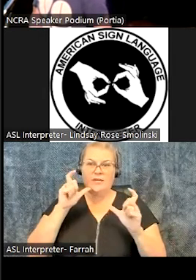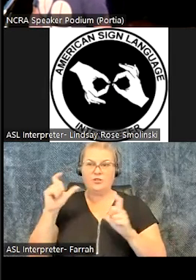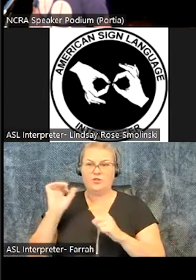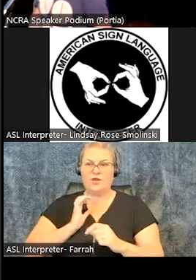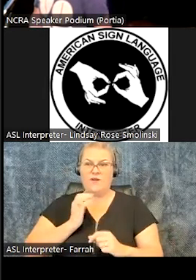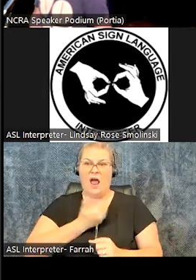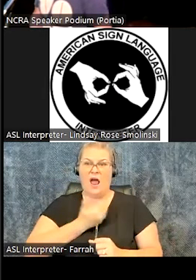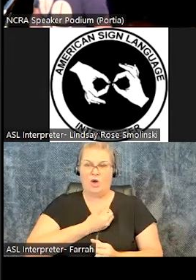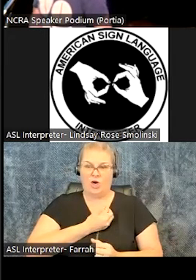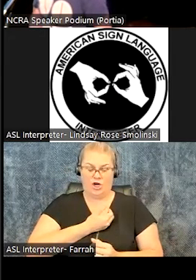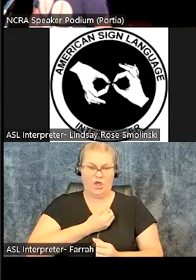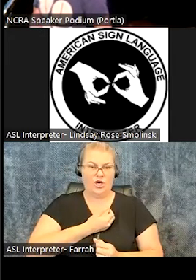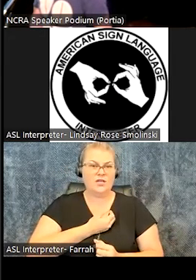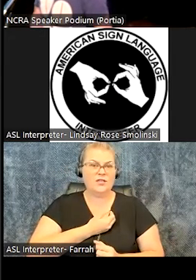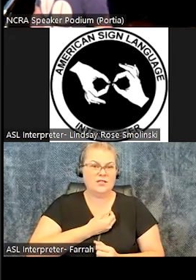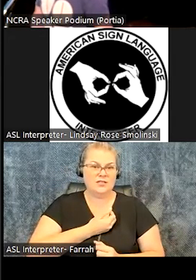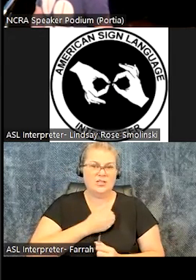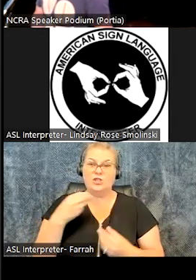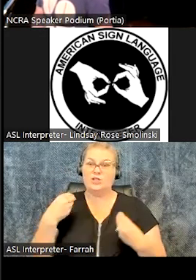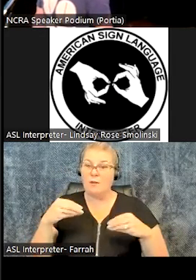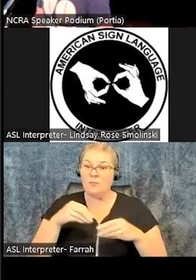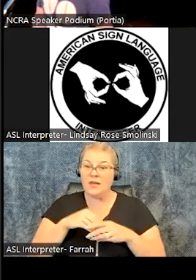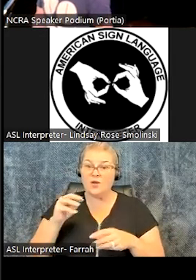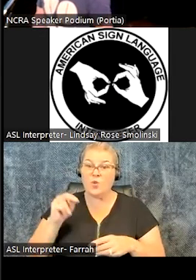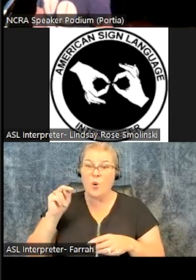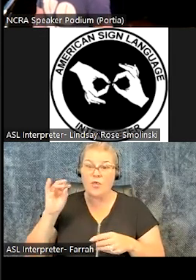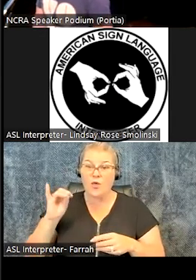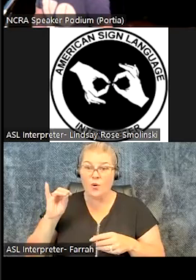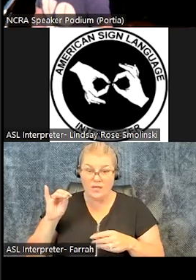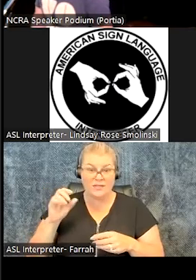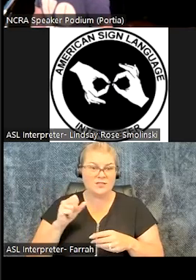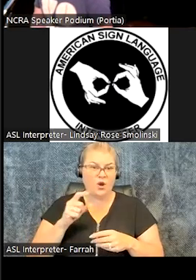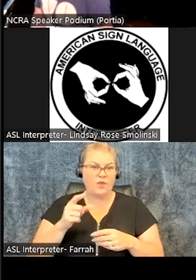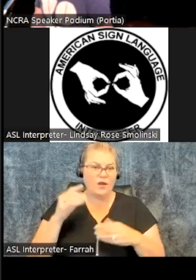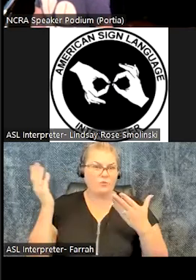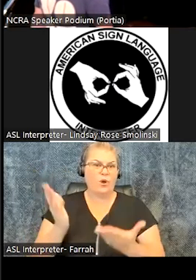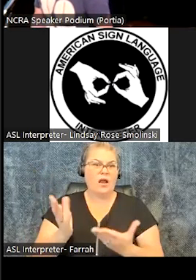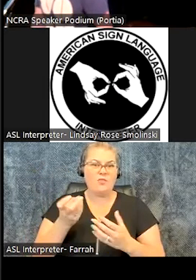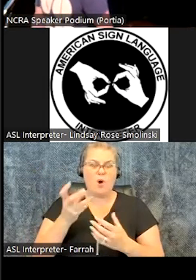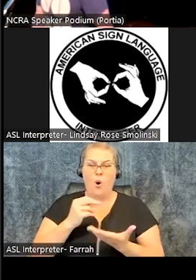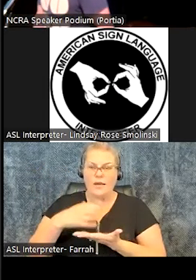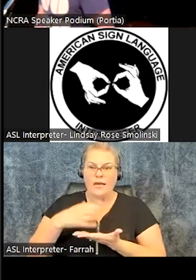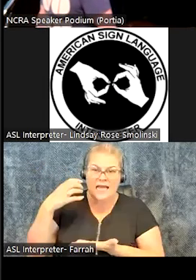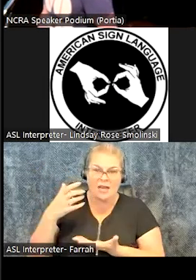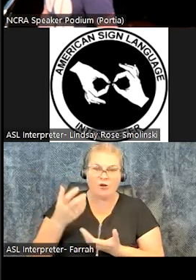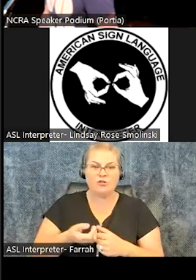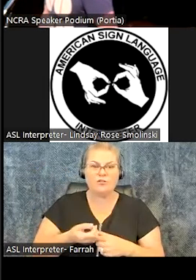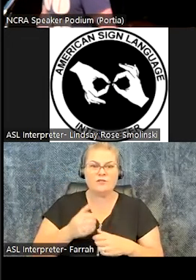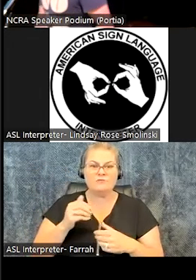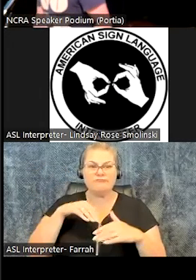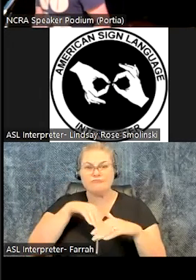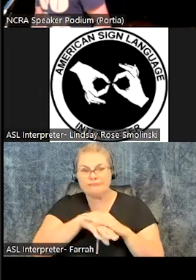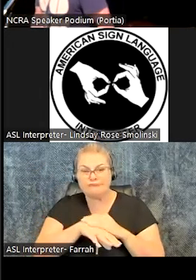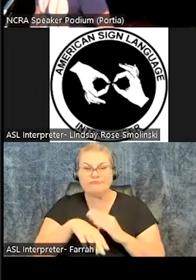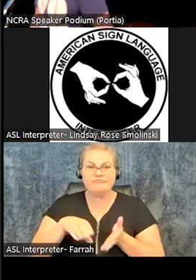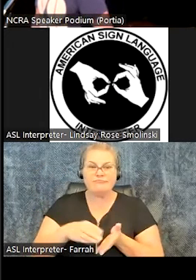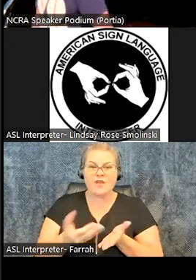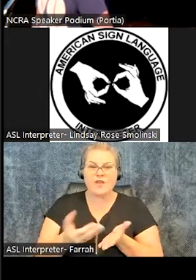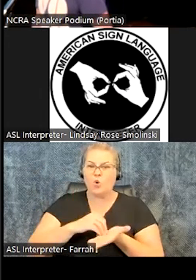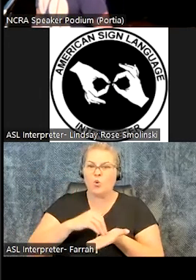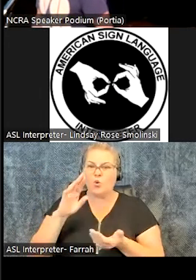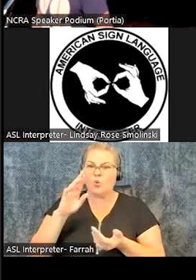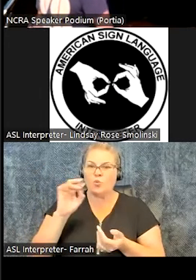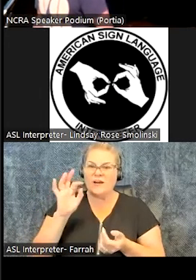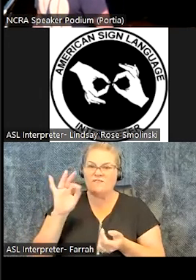people are coming in and using their own containers and refilling. And it's an opportunity to reimagine the way we consume